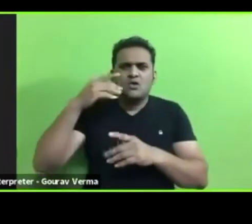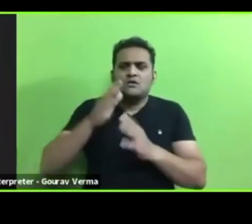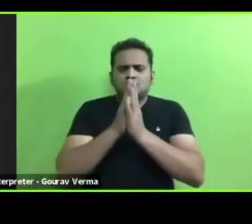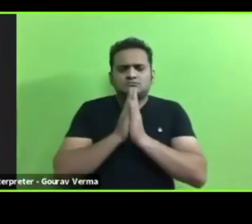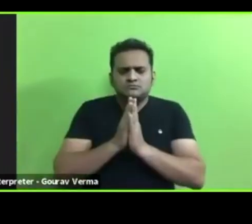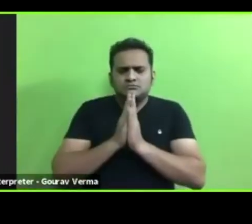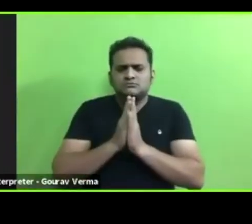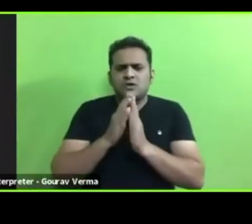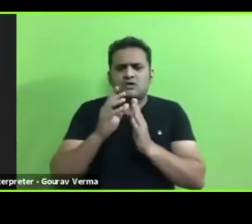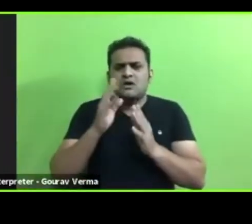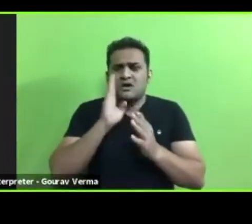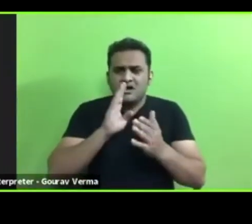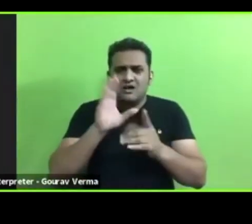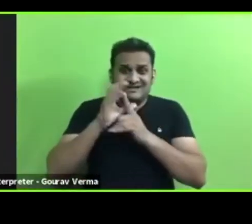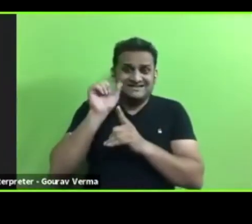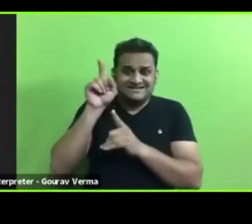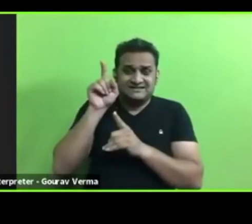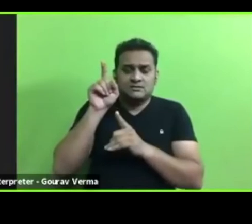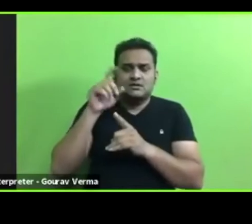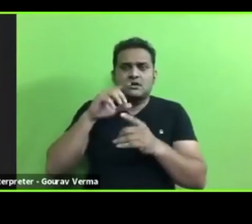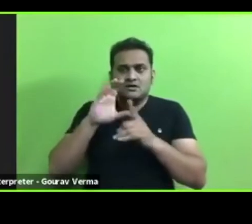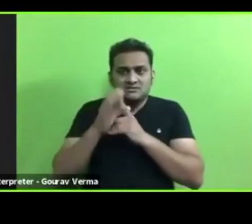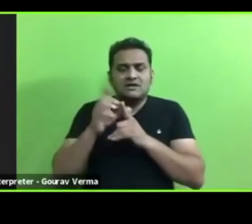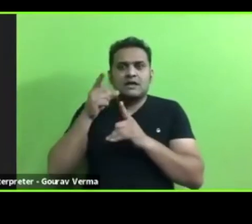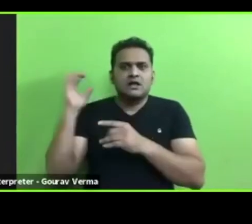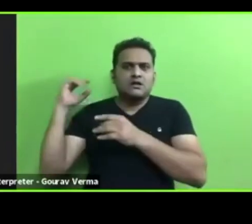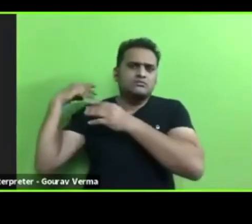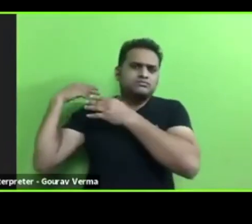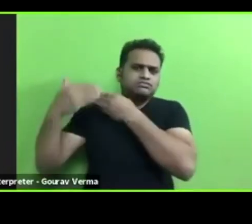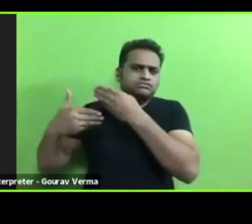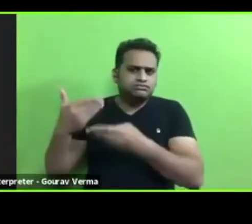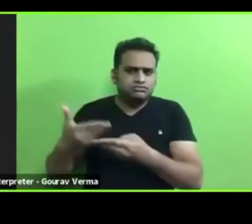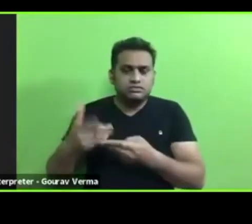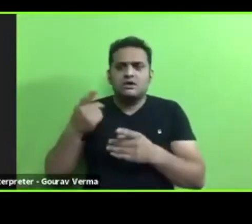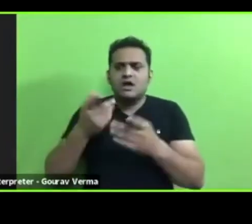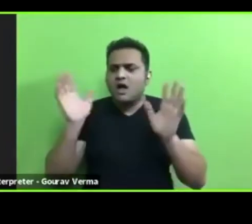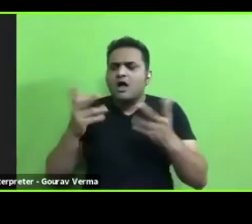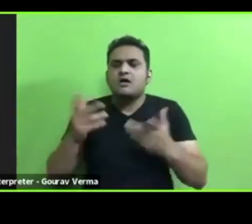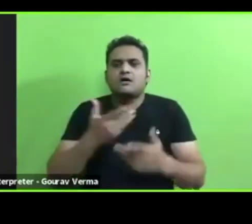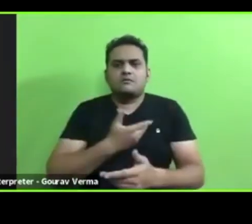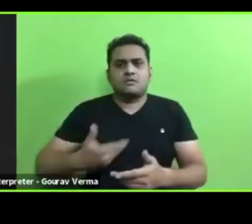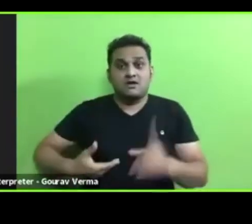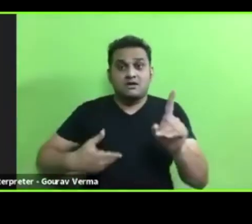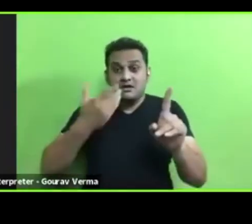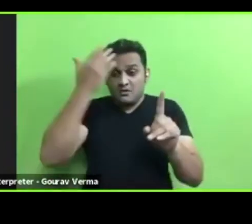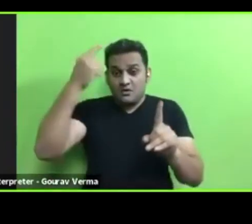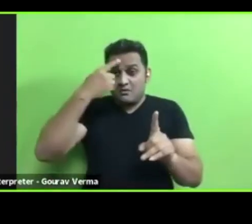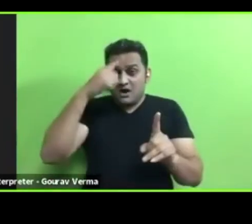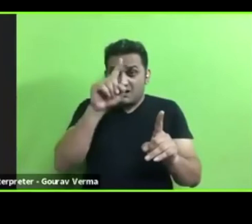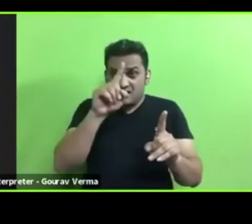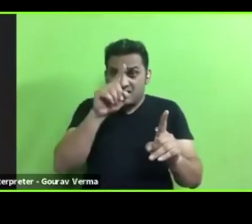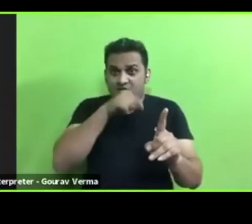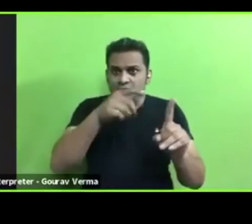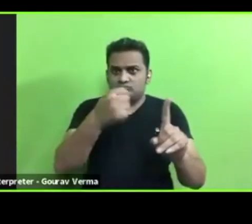tradition, a Brahminical tradition, a Brahmin tradition that came from Maharashtra during the Maratha rules of